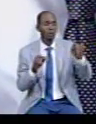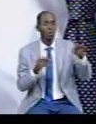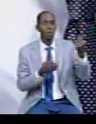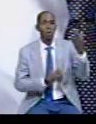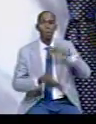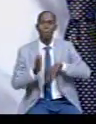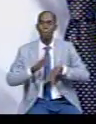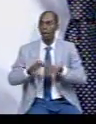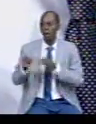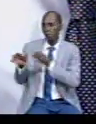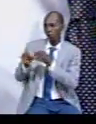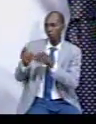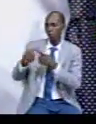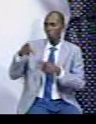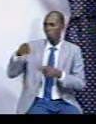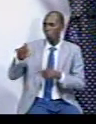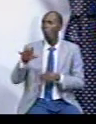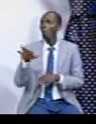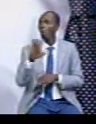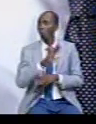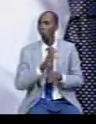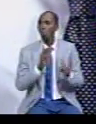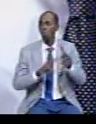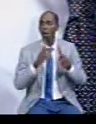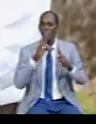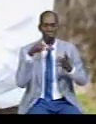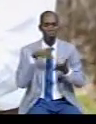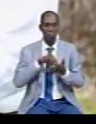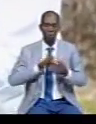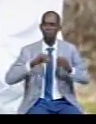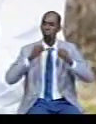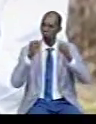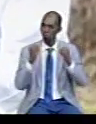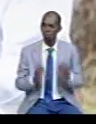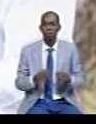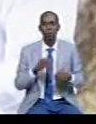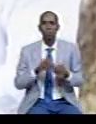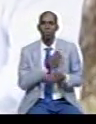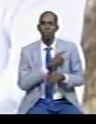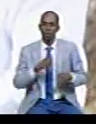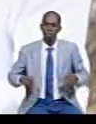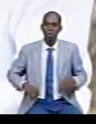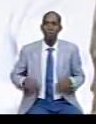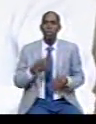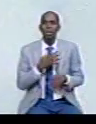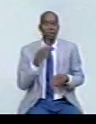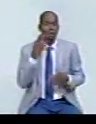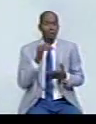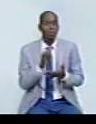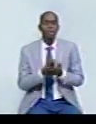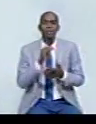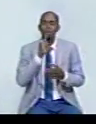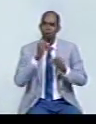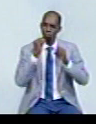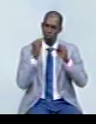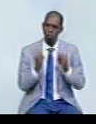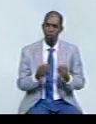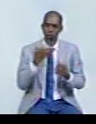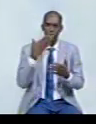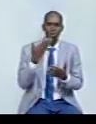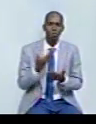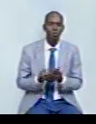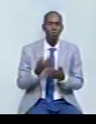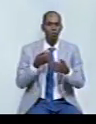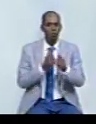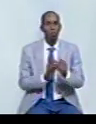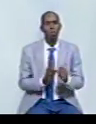said, those converts, they're standing. They're remaining in the Lord and of the Lord. See, that's effective follow-up. It must